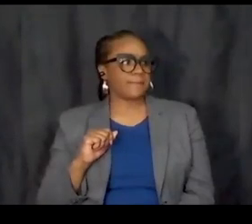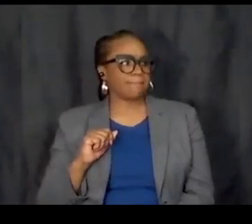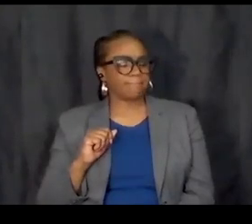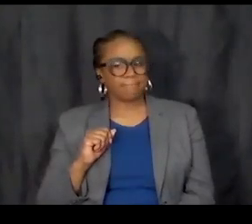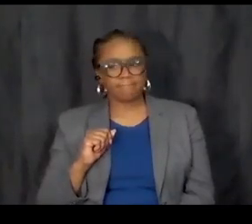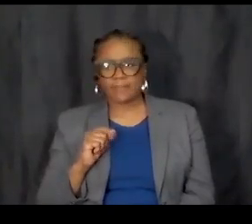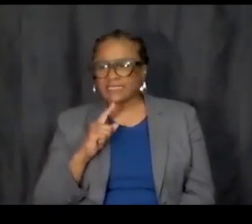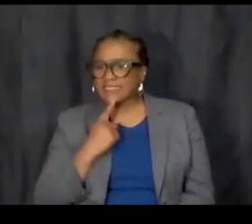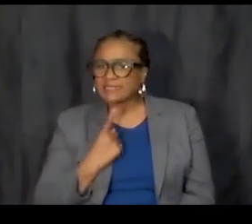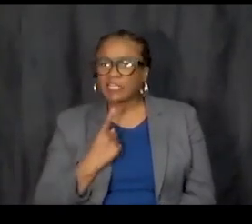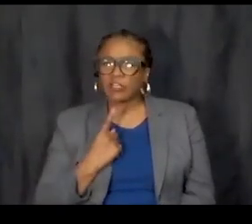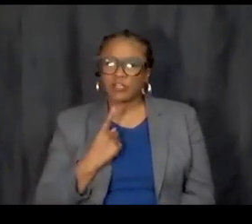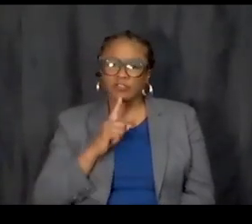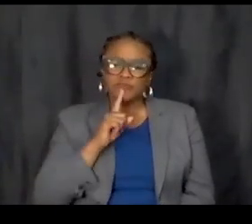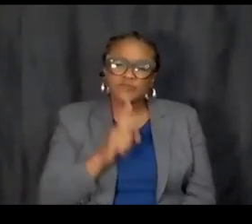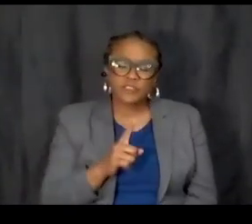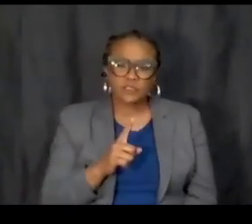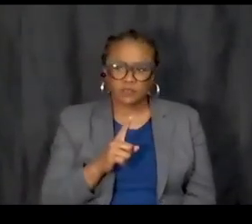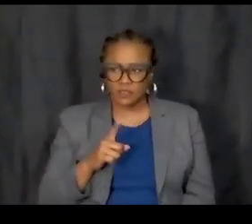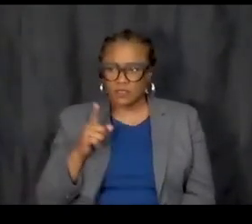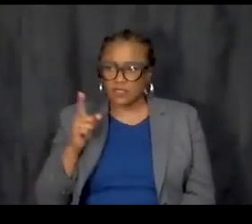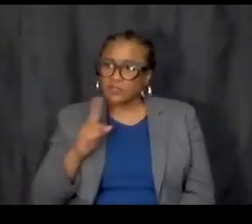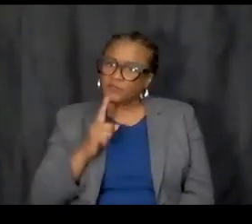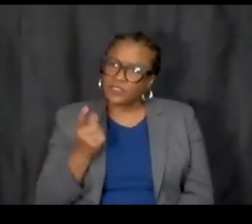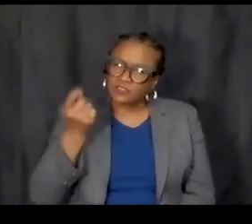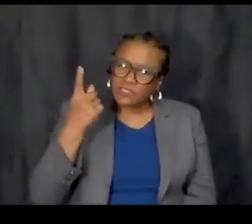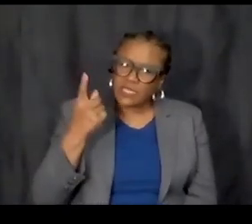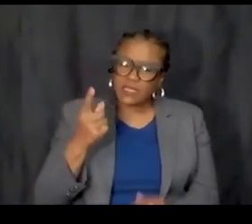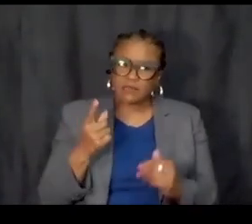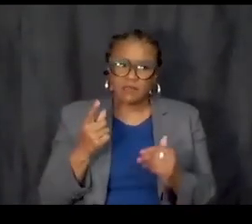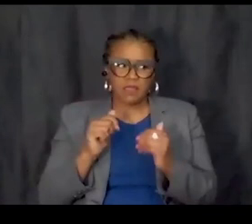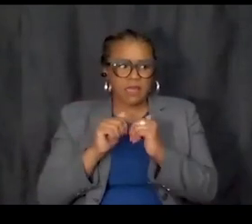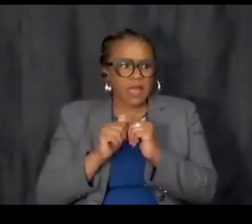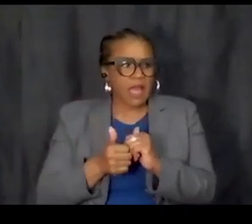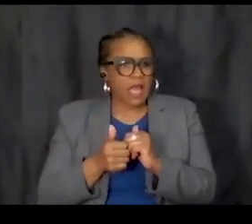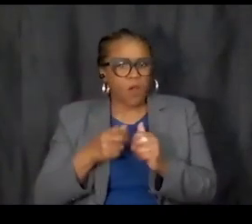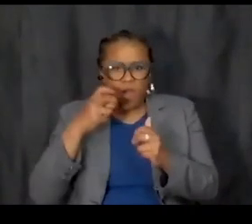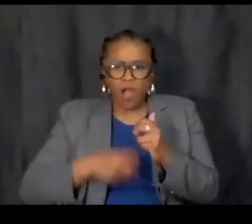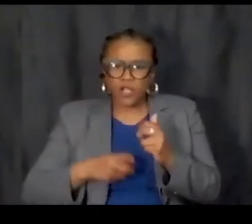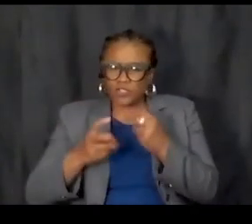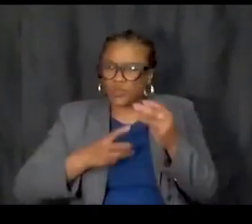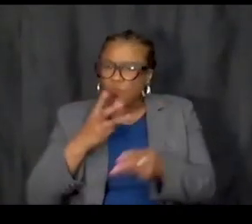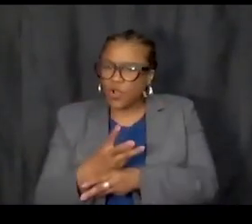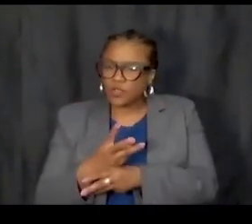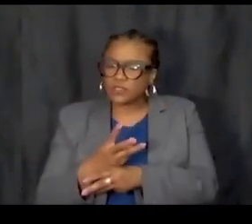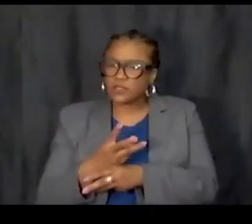sincere and genuine, in the sense that there was like an understanding of how, I suppose, harsh the world is on one hand,